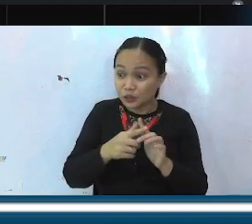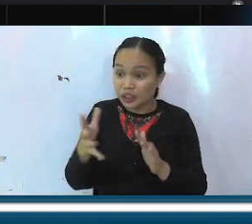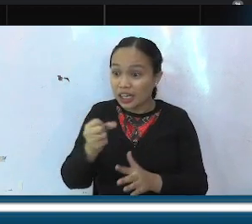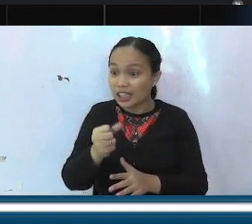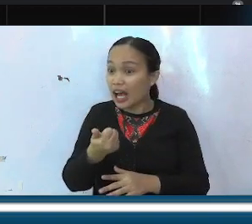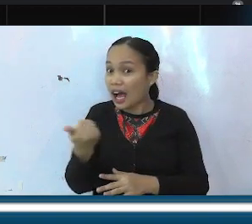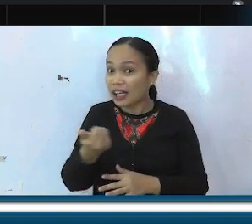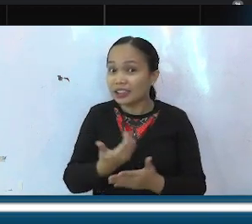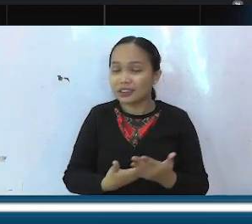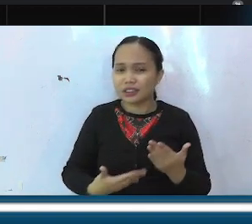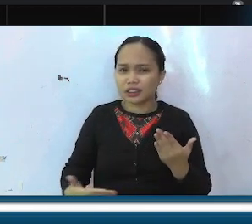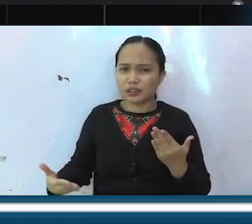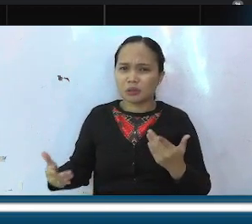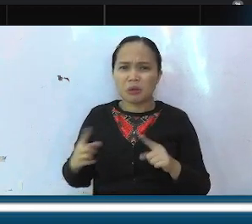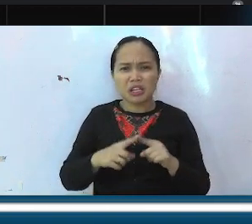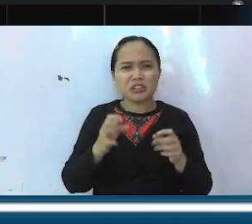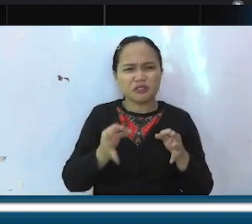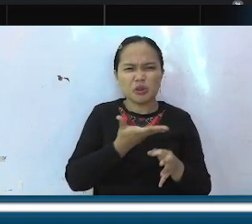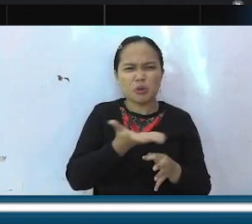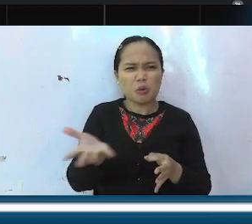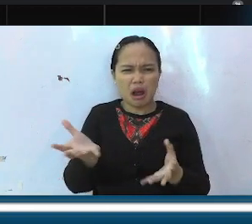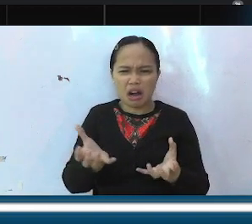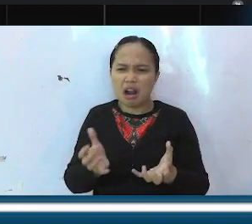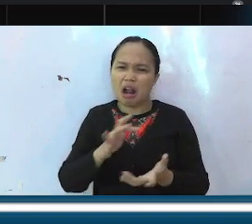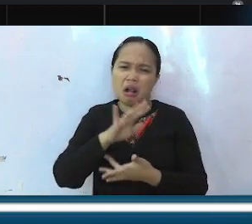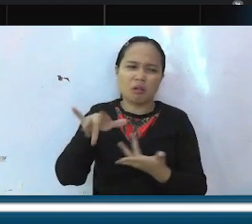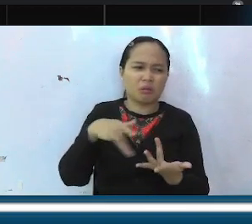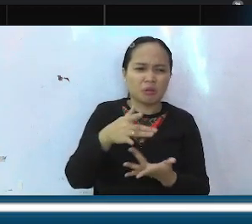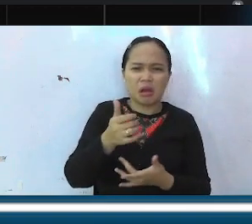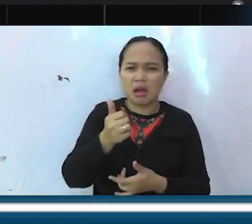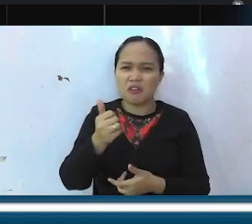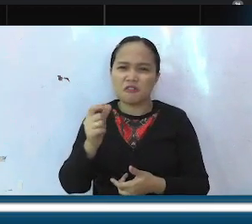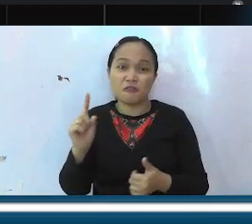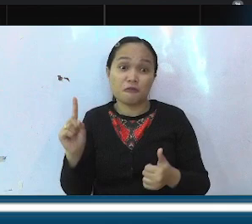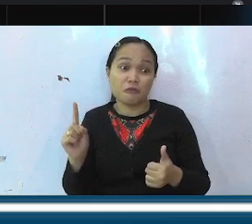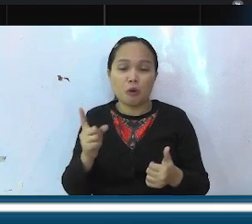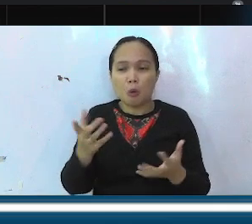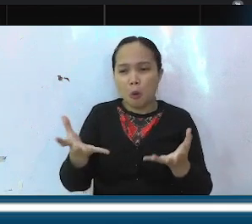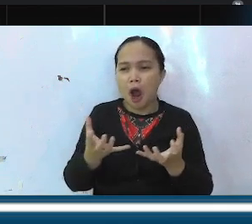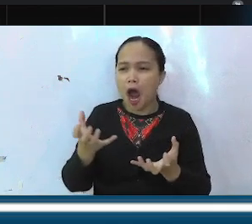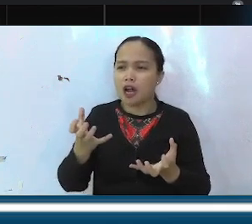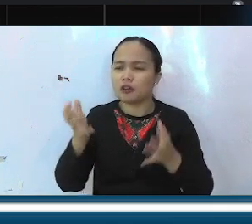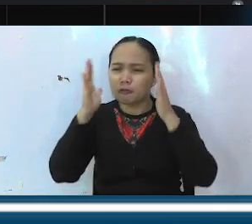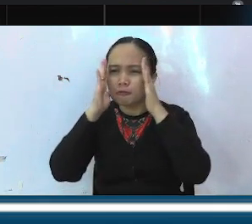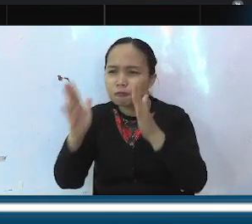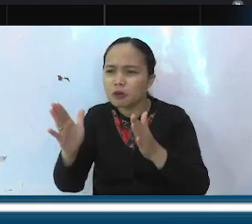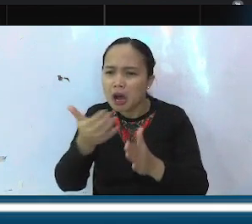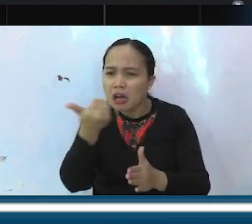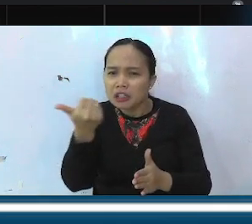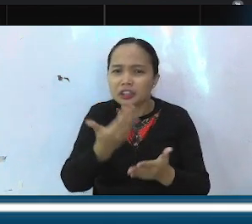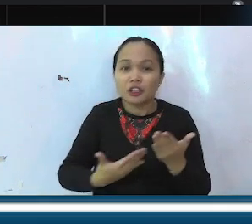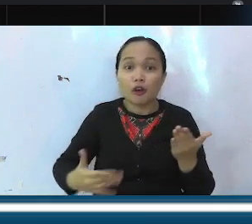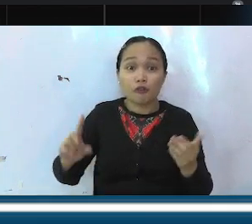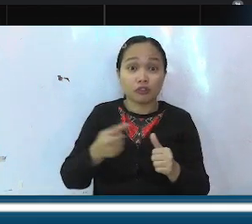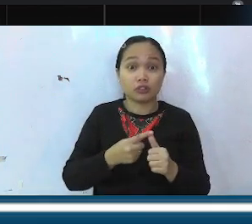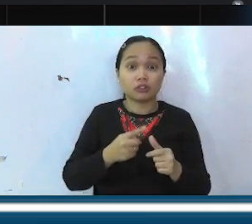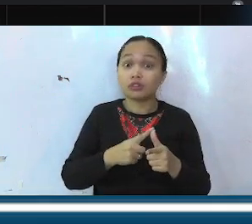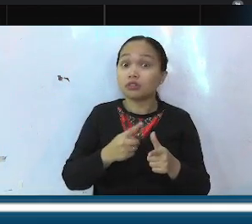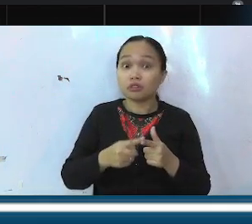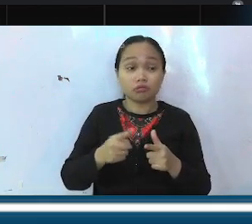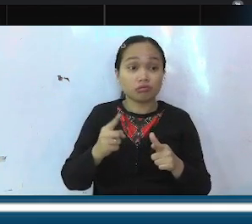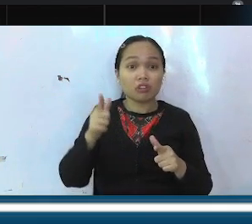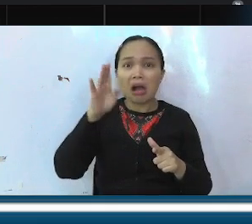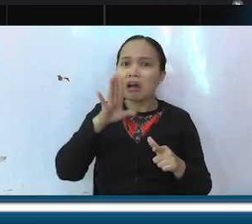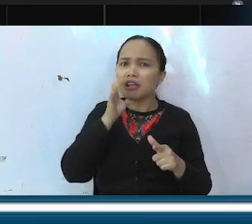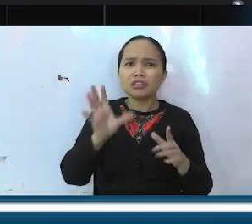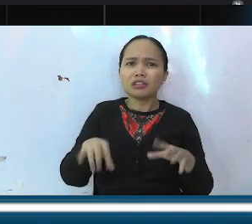if you want to flop it around and you want to seek him second in those other things first, he's not going to give them to you. Yeah,